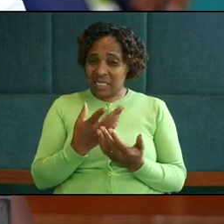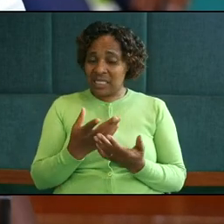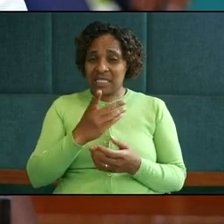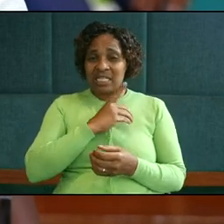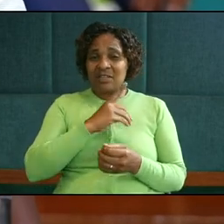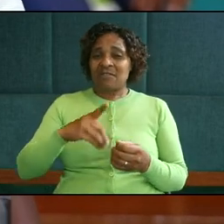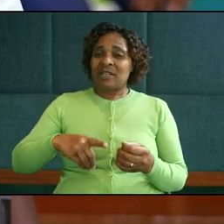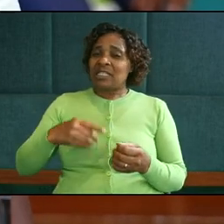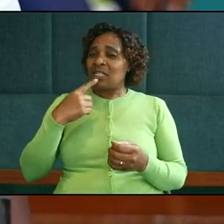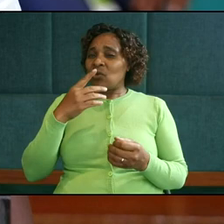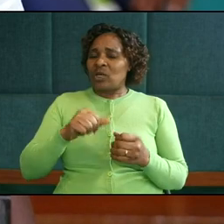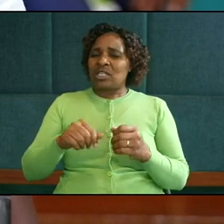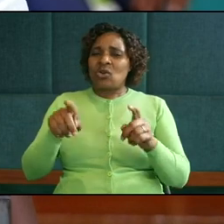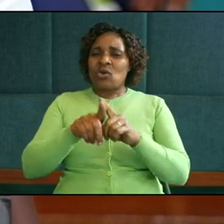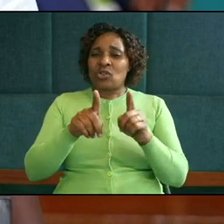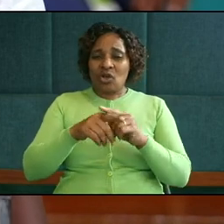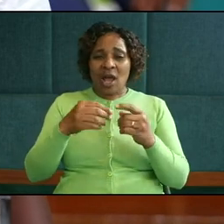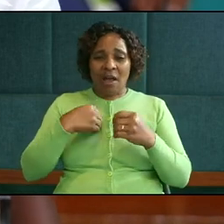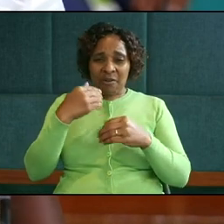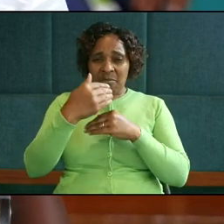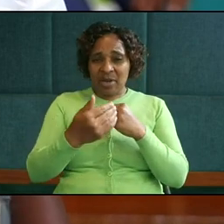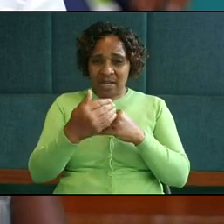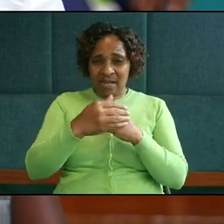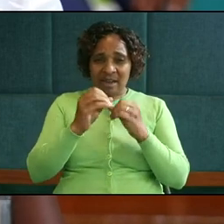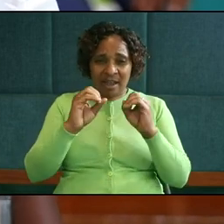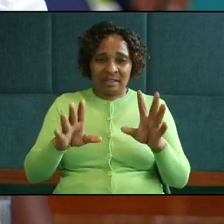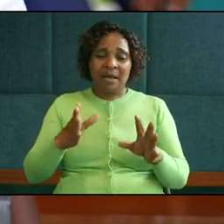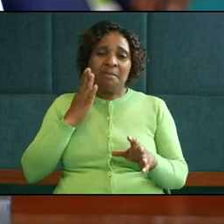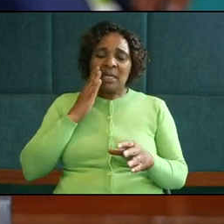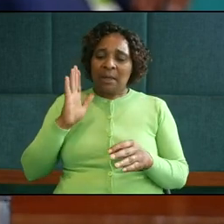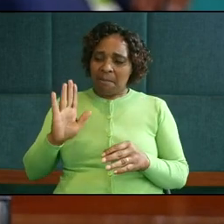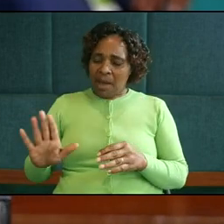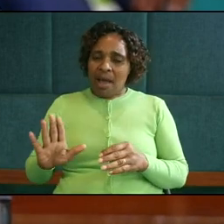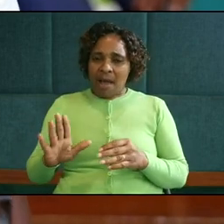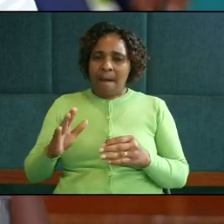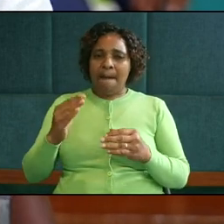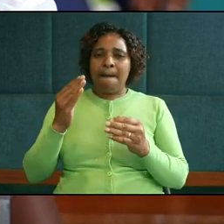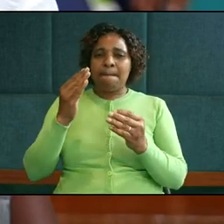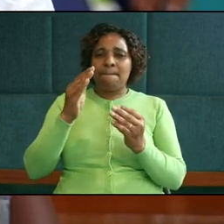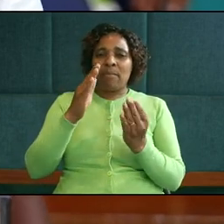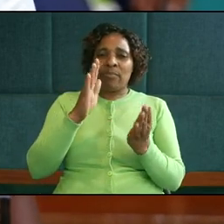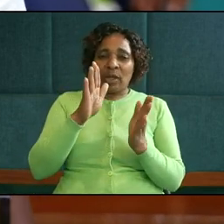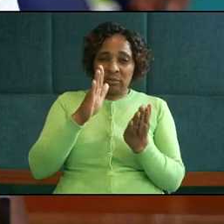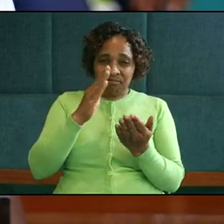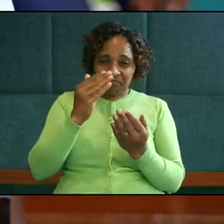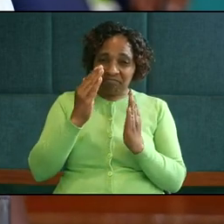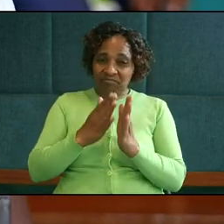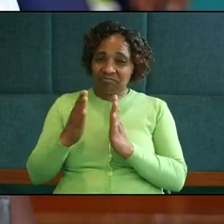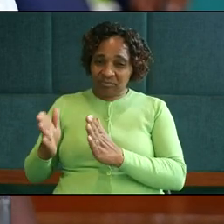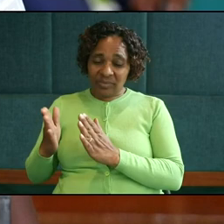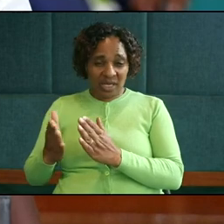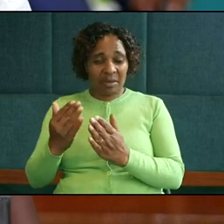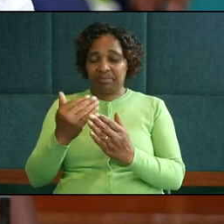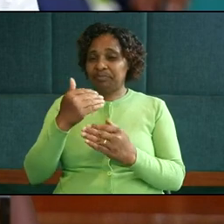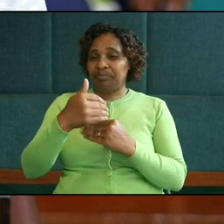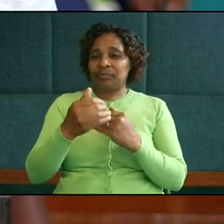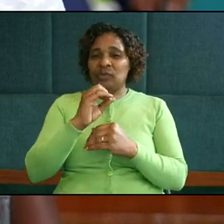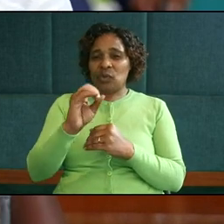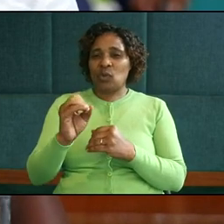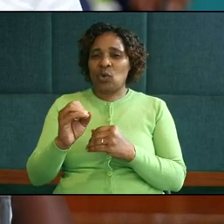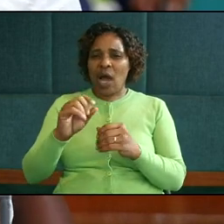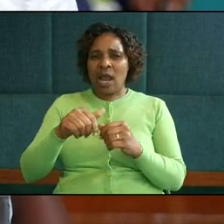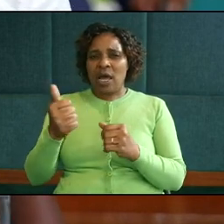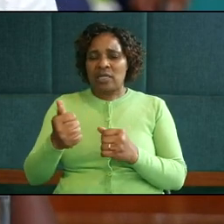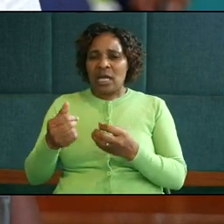David saw that this boy also didn't have bread. His mother didn't pack for him breakfast. David tore off another piece of bread. "Here you are," he